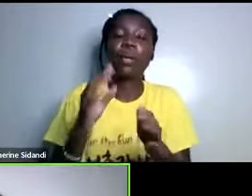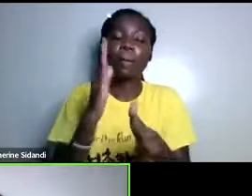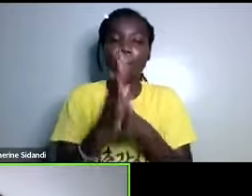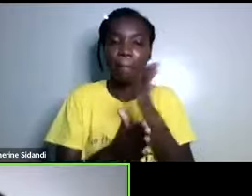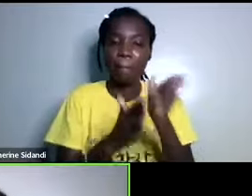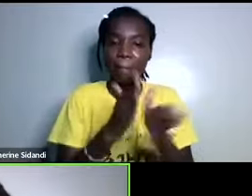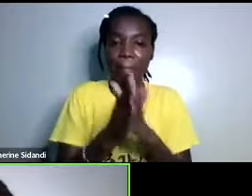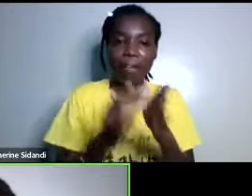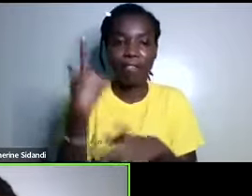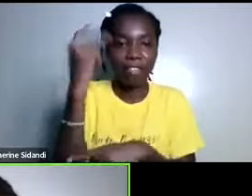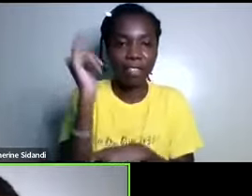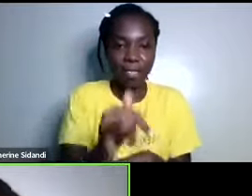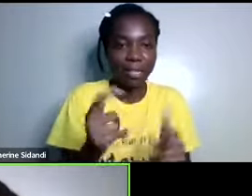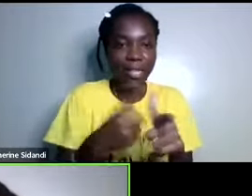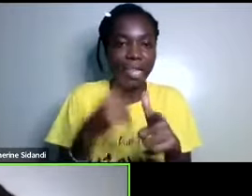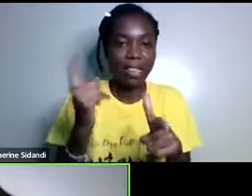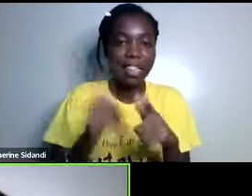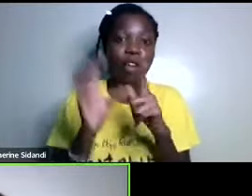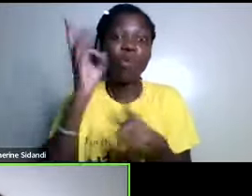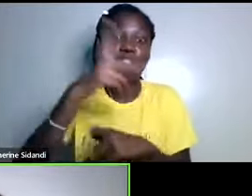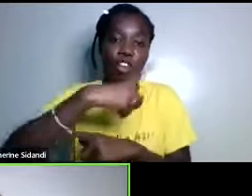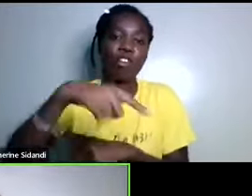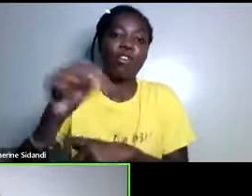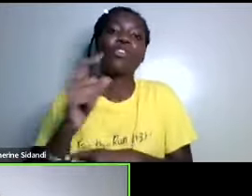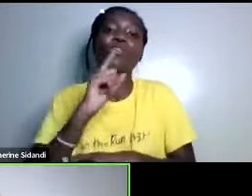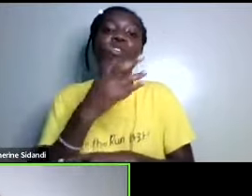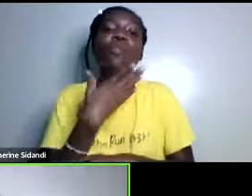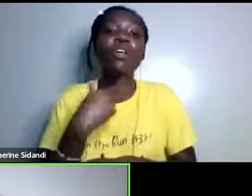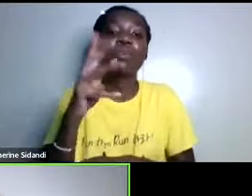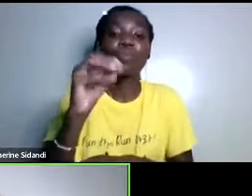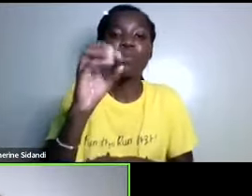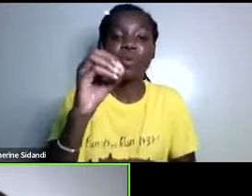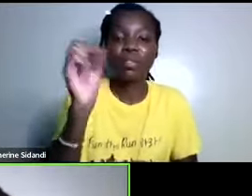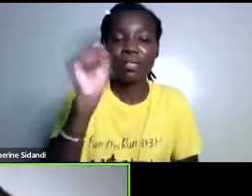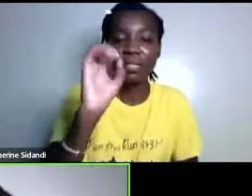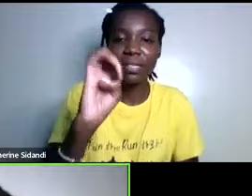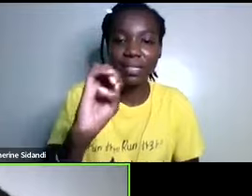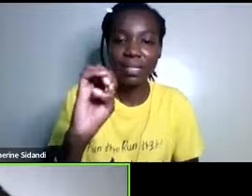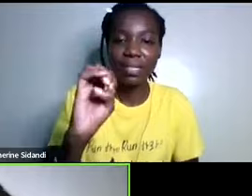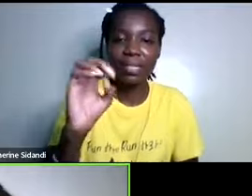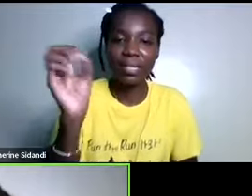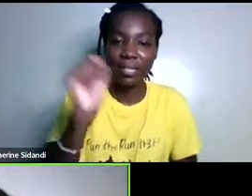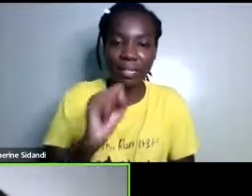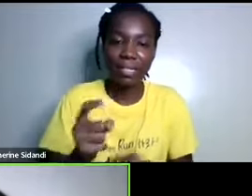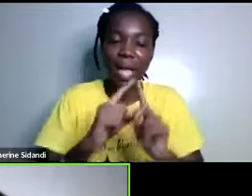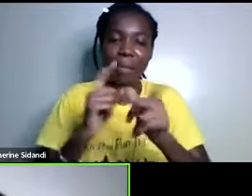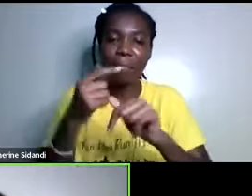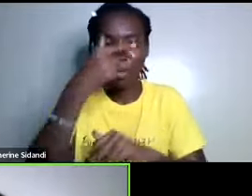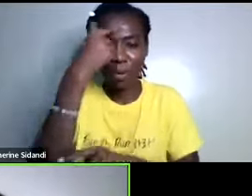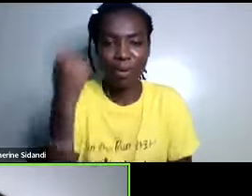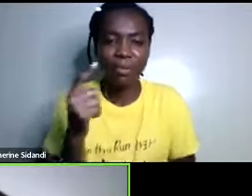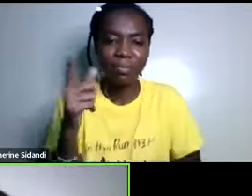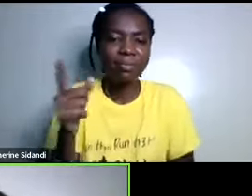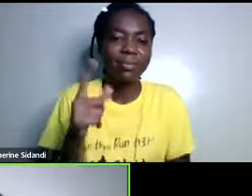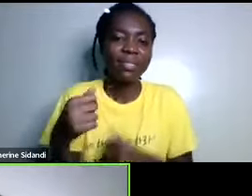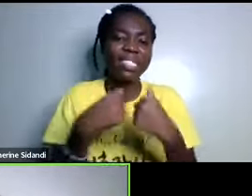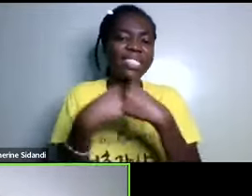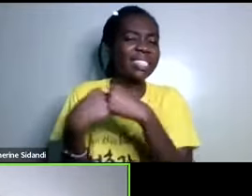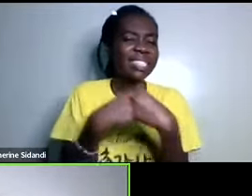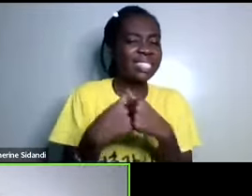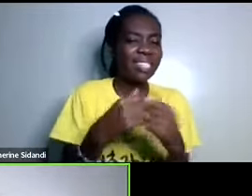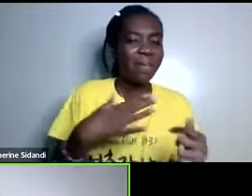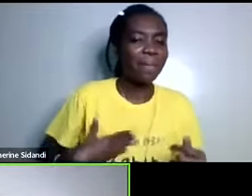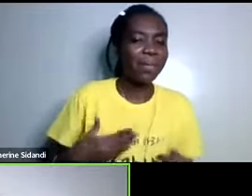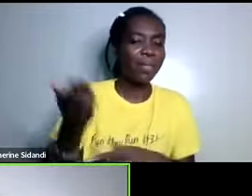Cindy Moses, and allow me to just allow Moses to speak, because Moses has challenged me over the last 1 year,